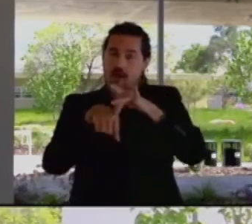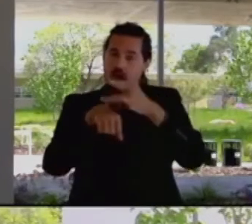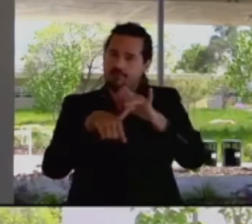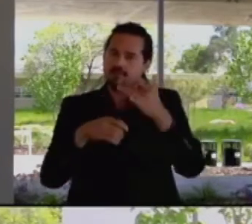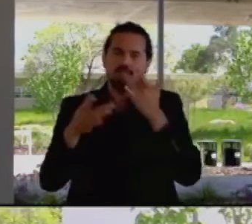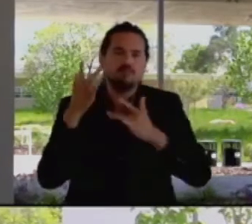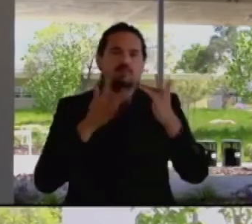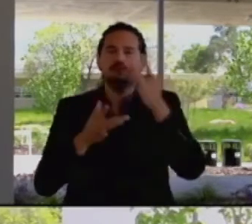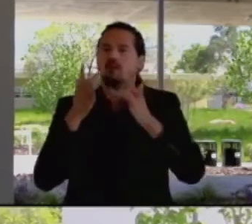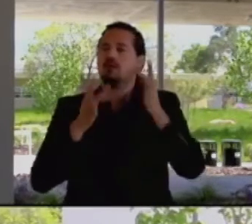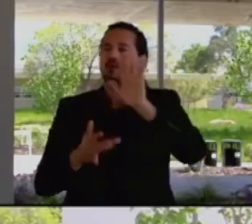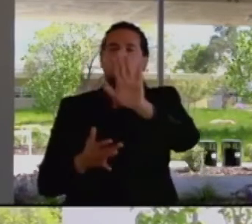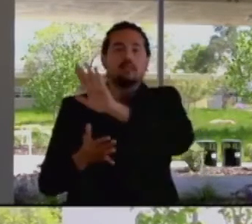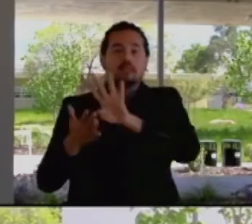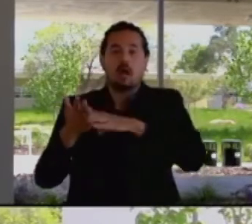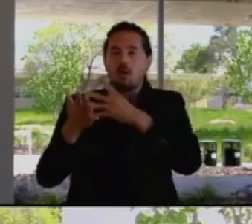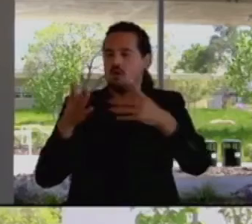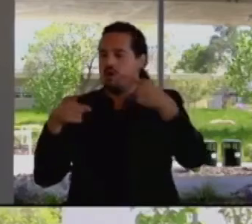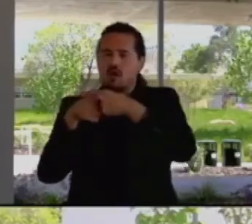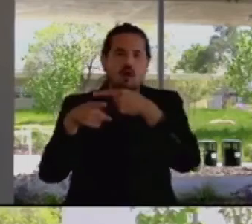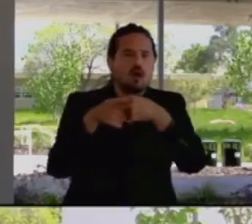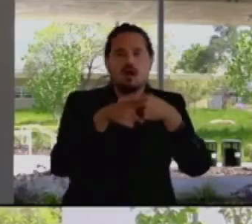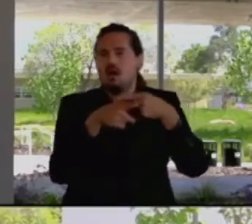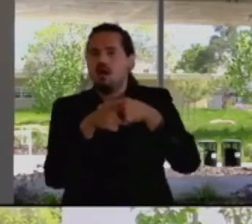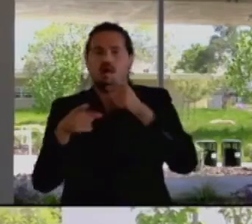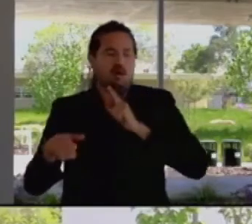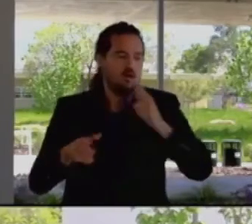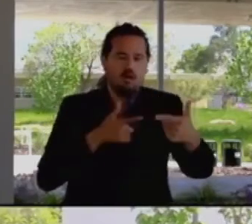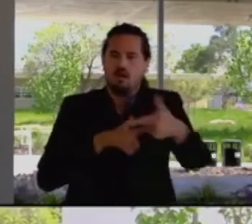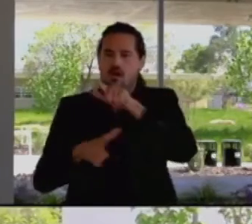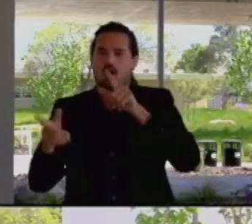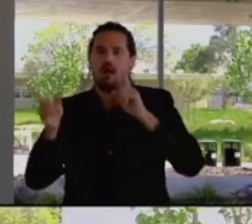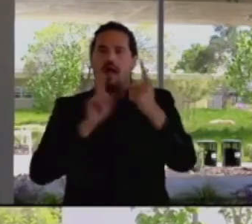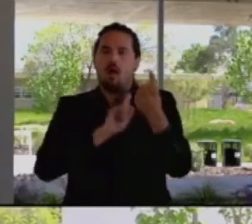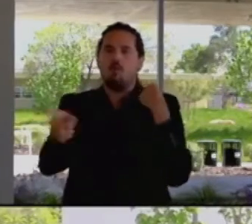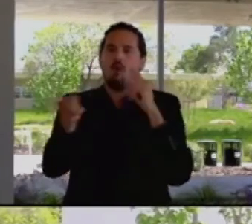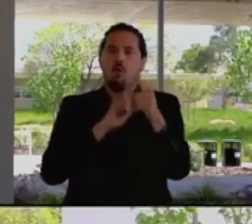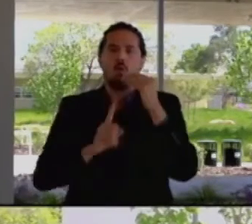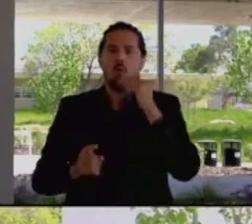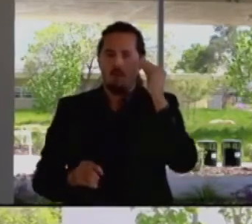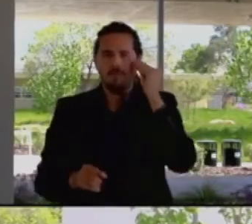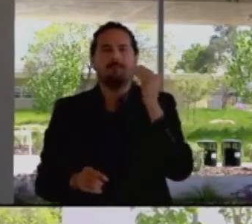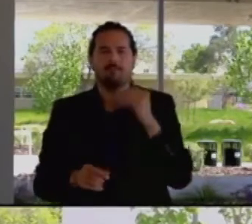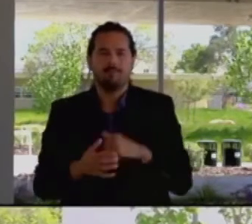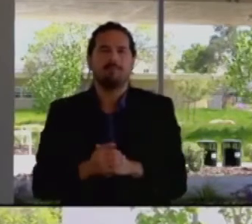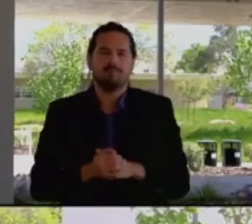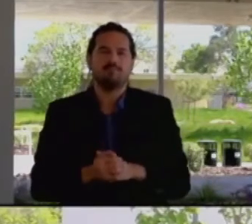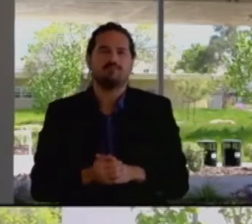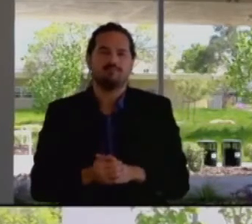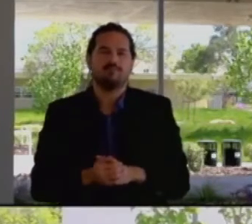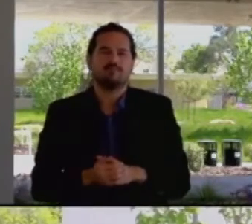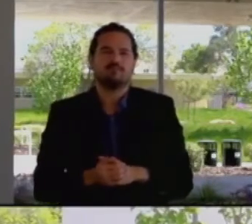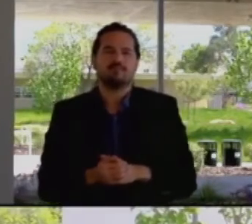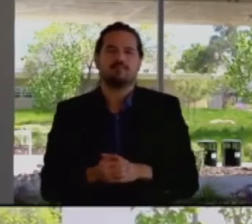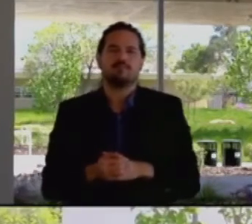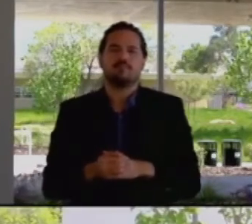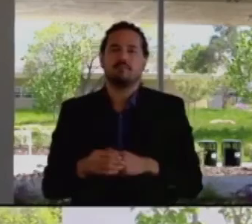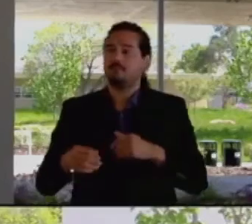site. So I think it's important to have availability everywhere, places that they know and they're feeling comfortable, places they can walk